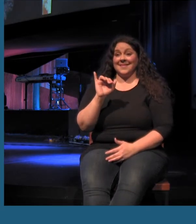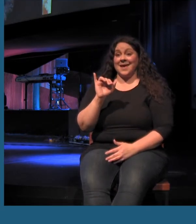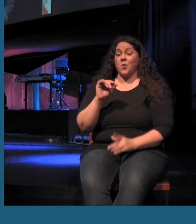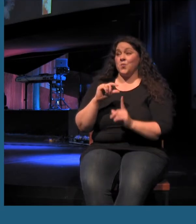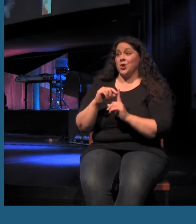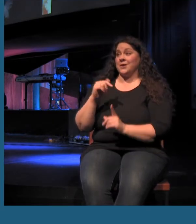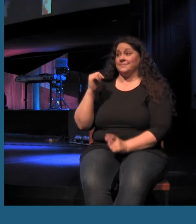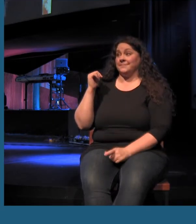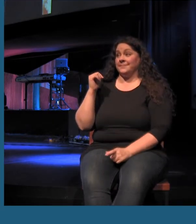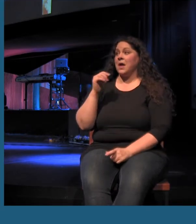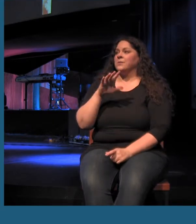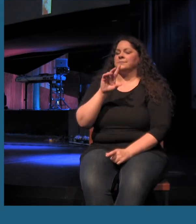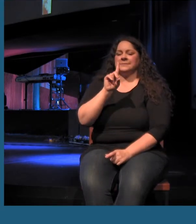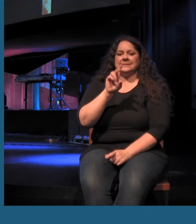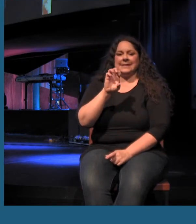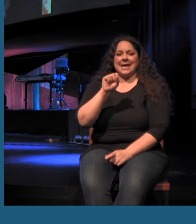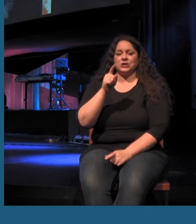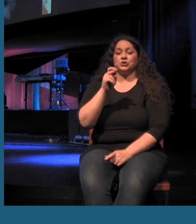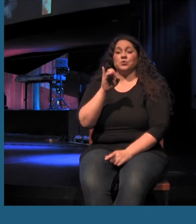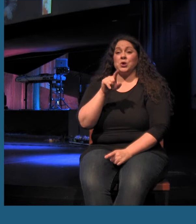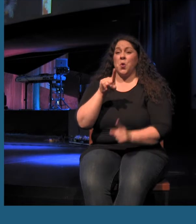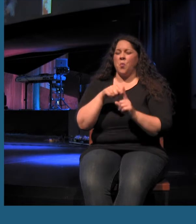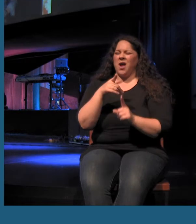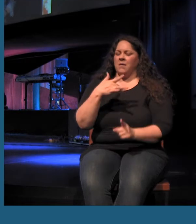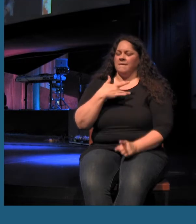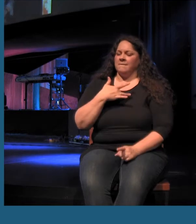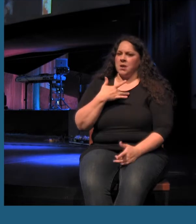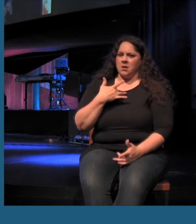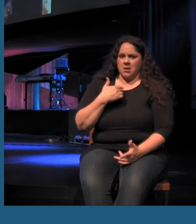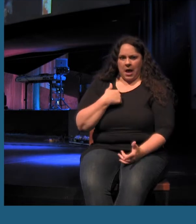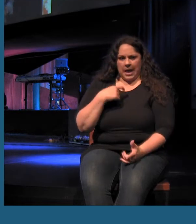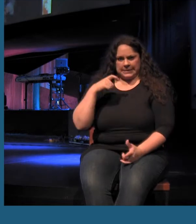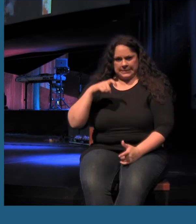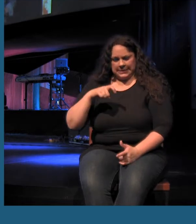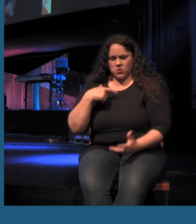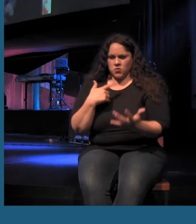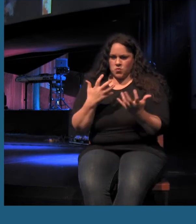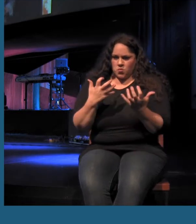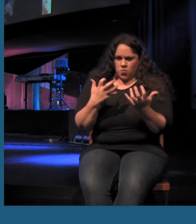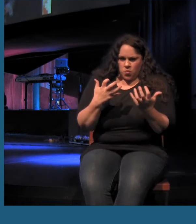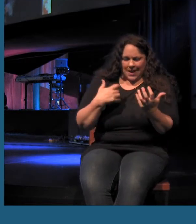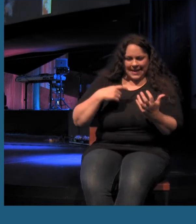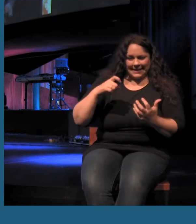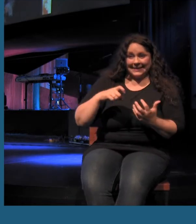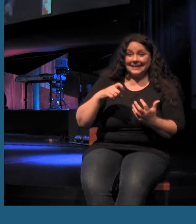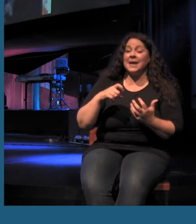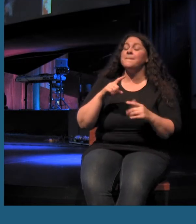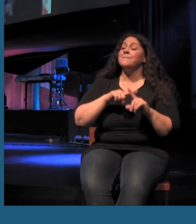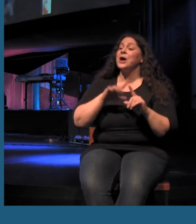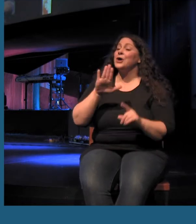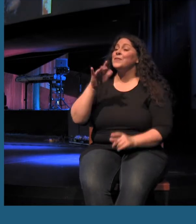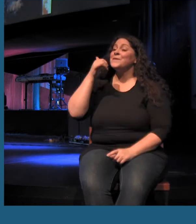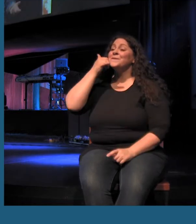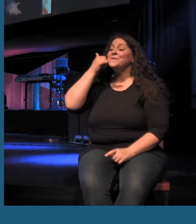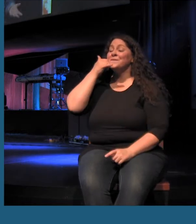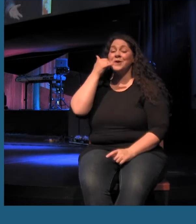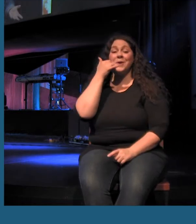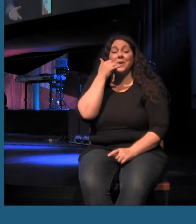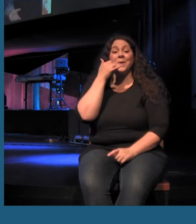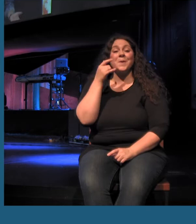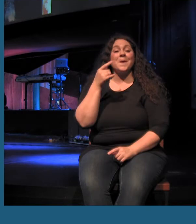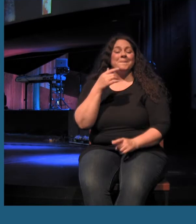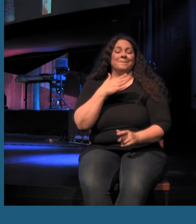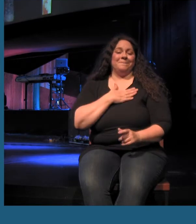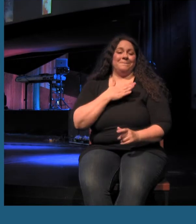desperation. When we're desperate. And I don't know if your phone does this, but on our smartphones, they actually know how